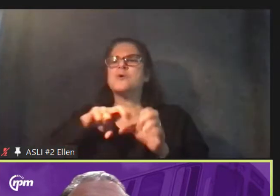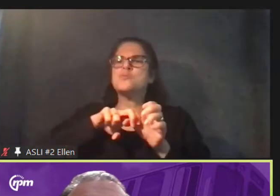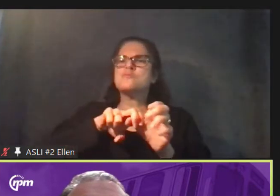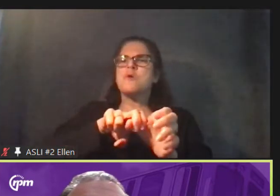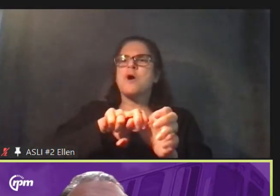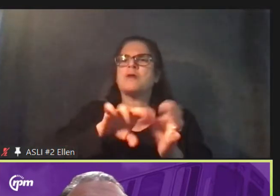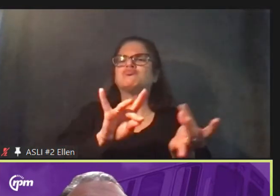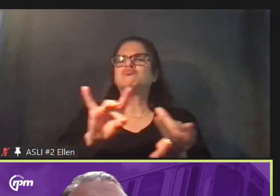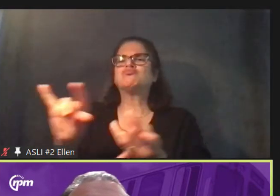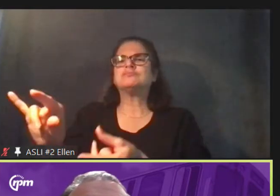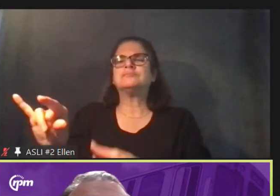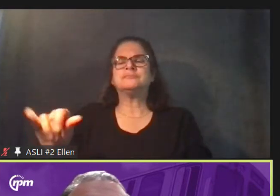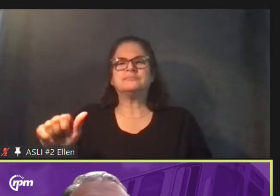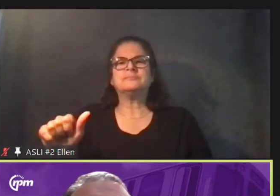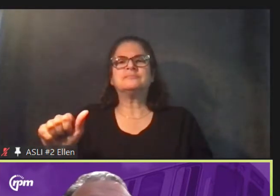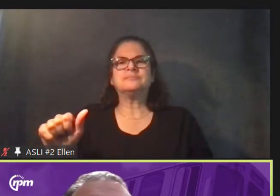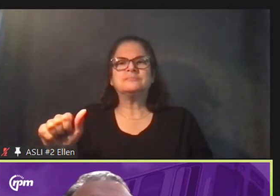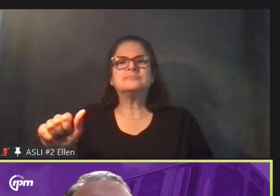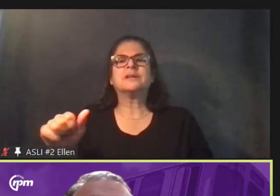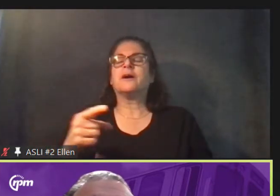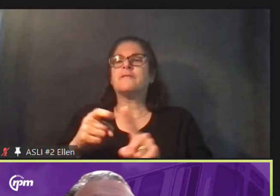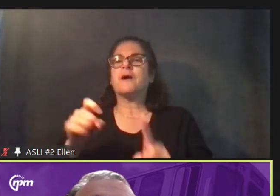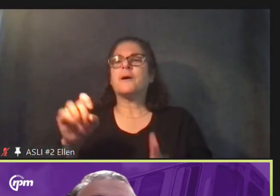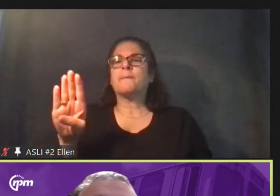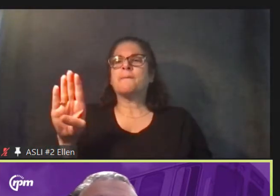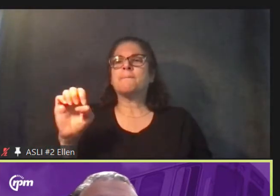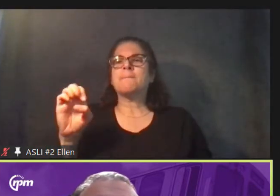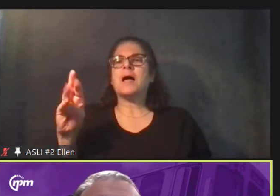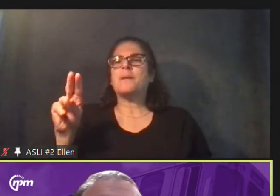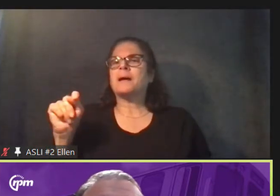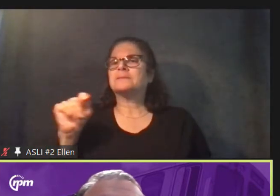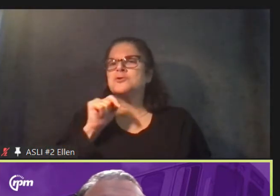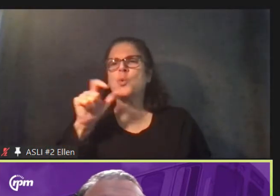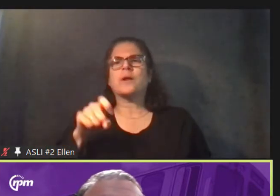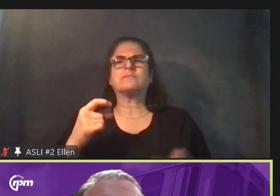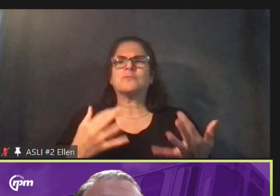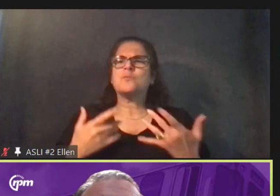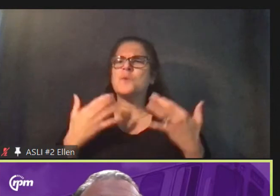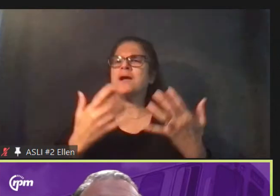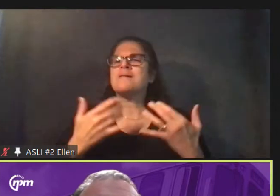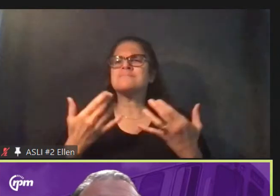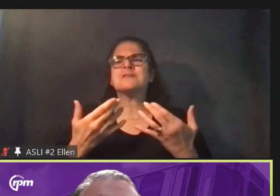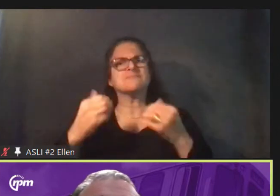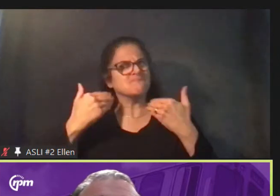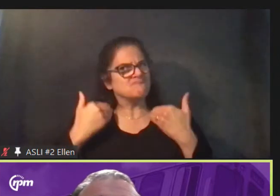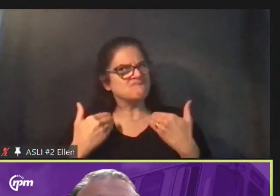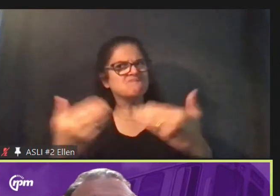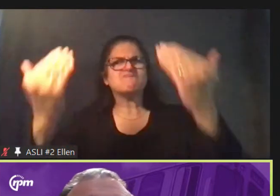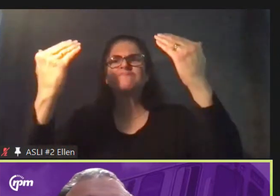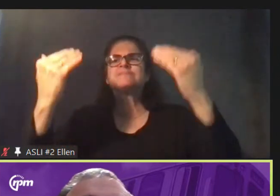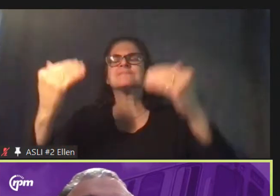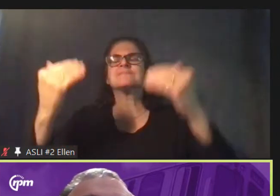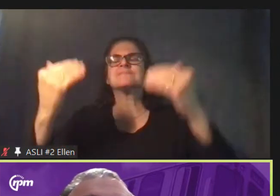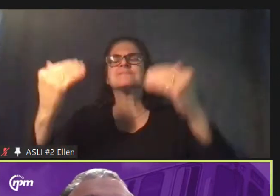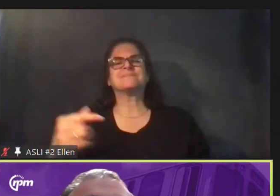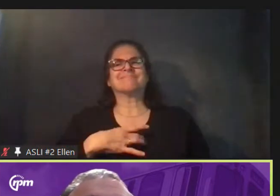having to wait coming out of Belmont to be able to continue on their ride. So that's been a positive effort.